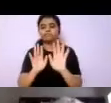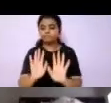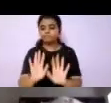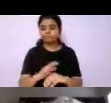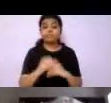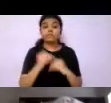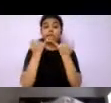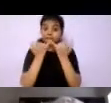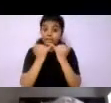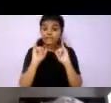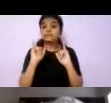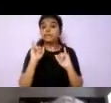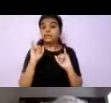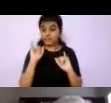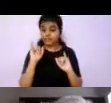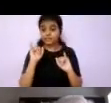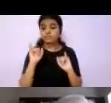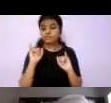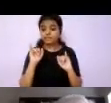Independence,